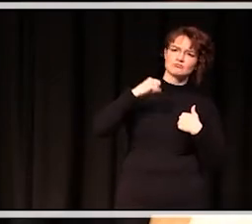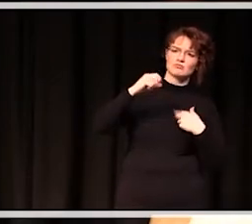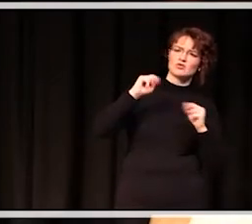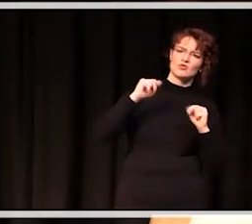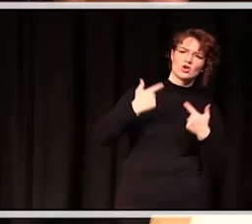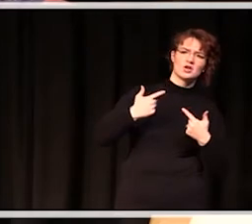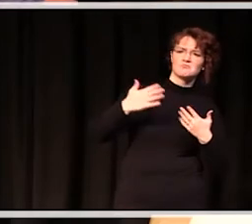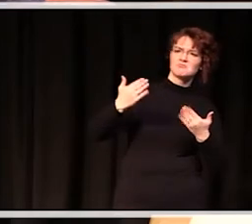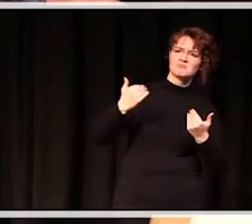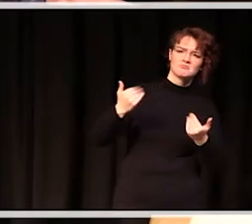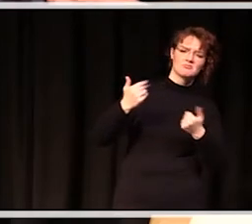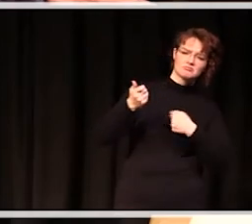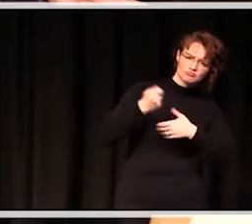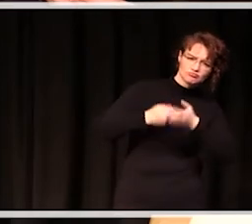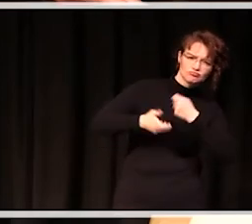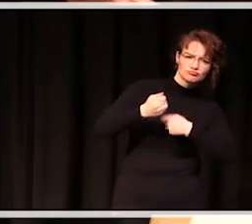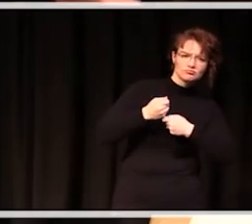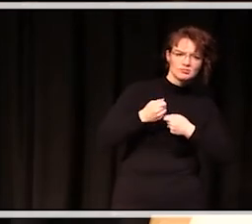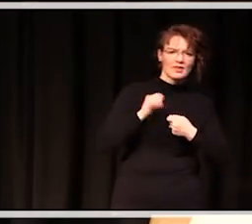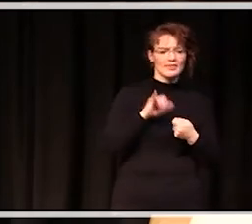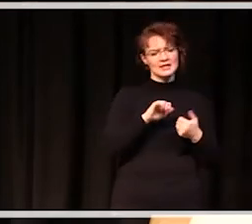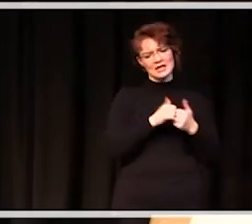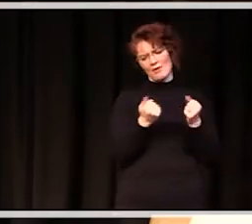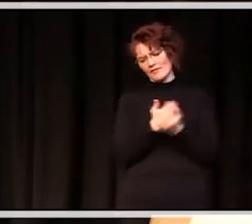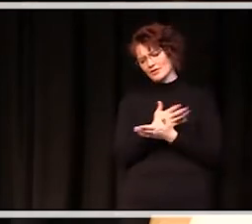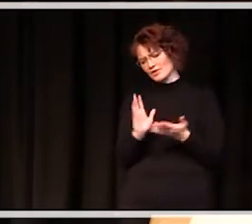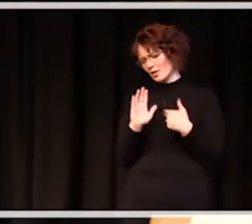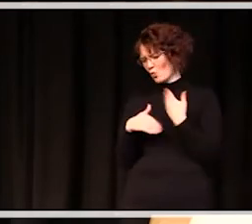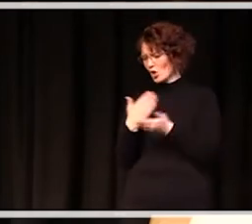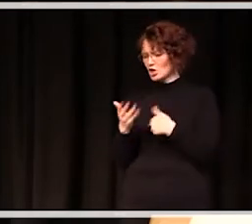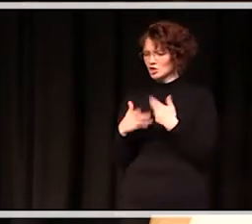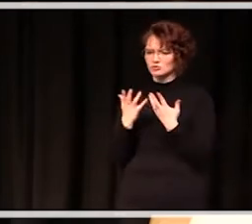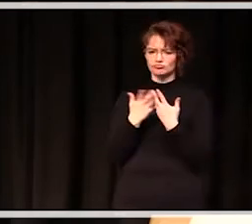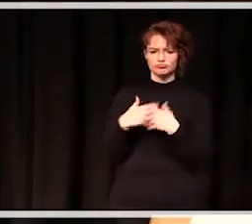it's just the way things are. We're progressing.